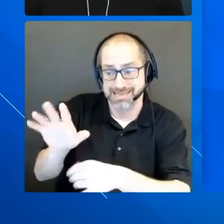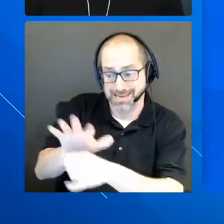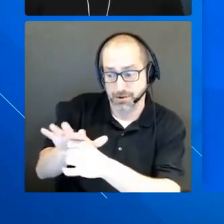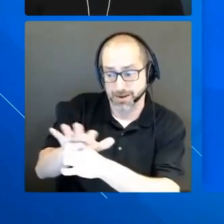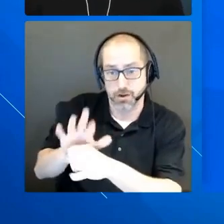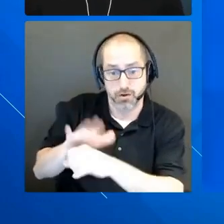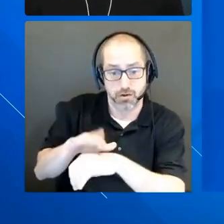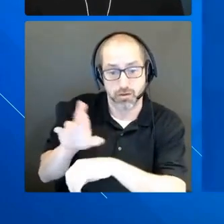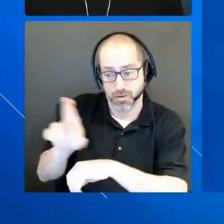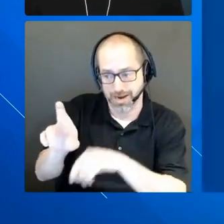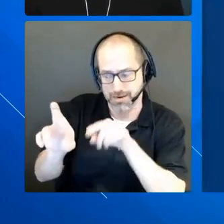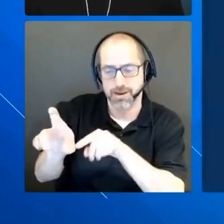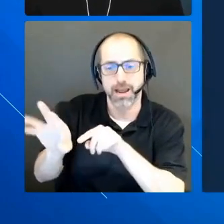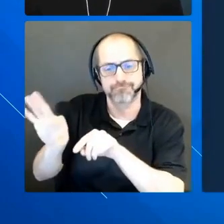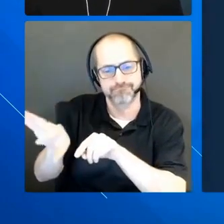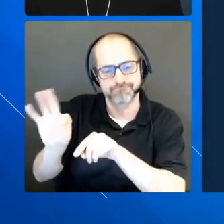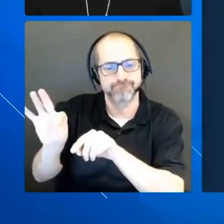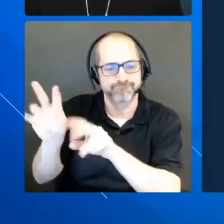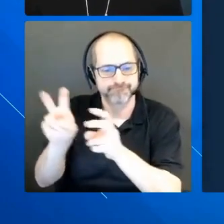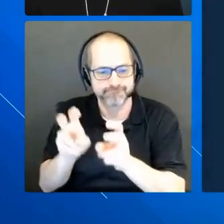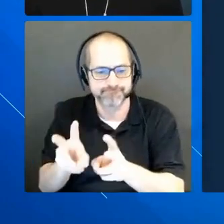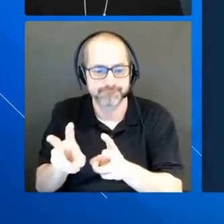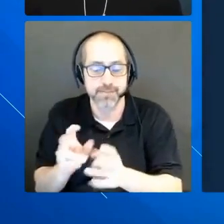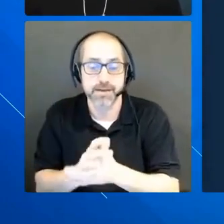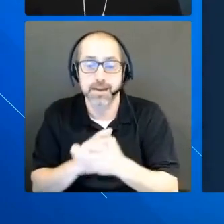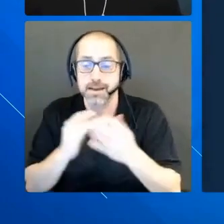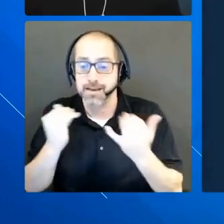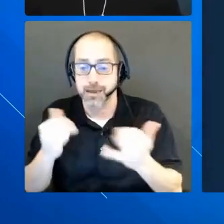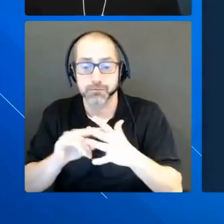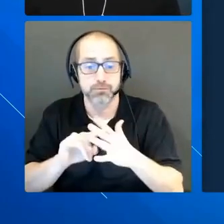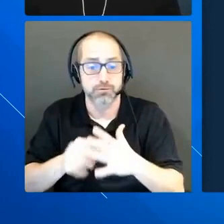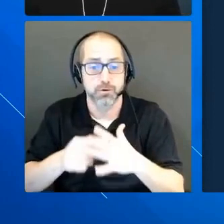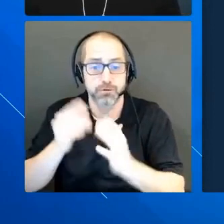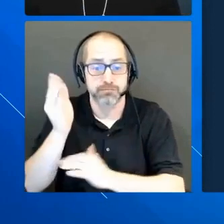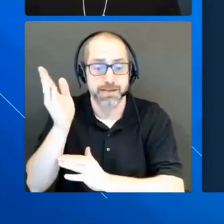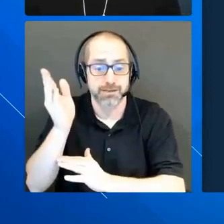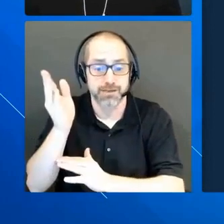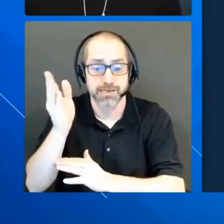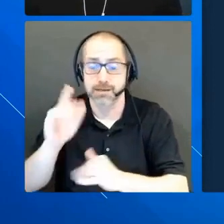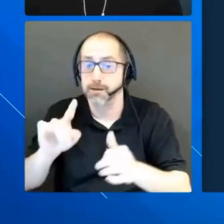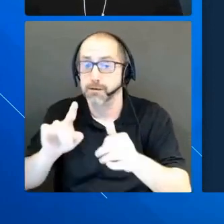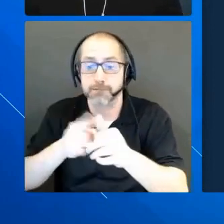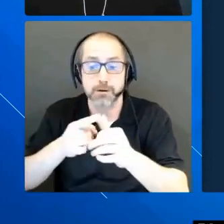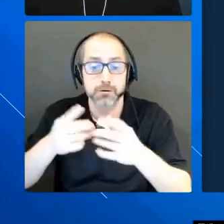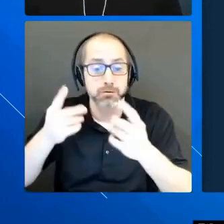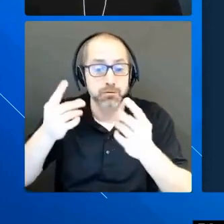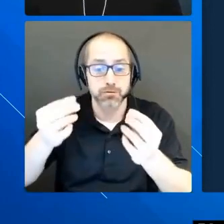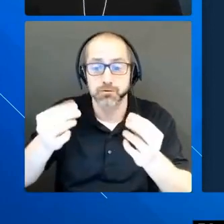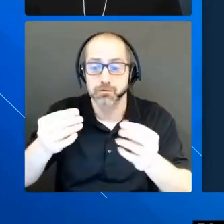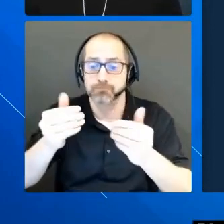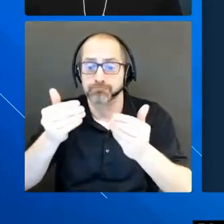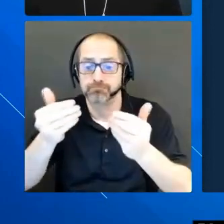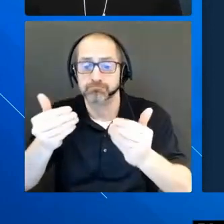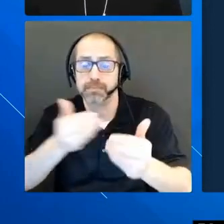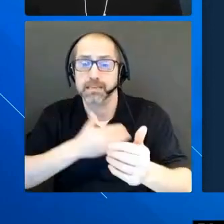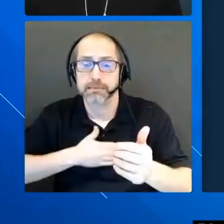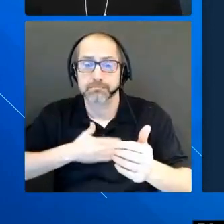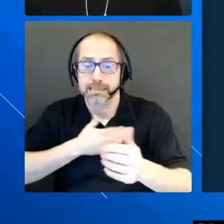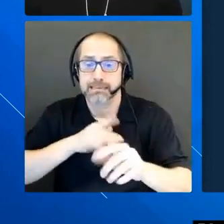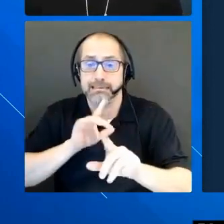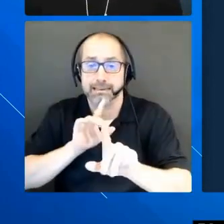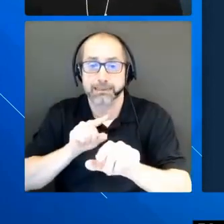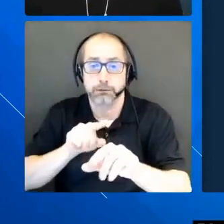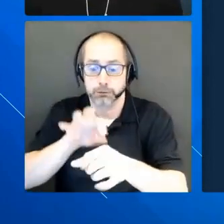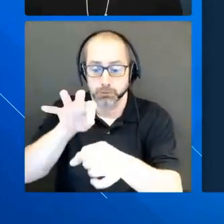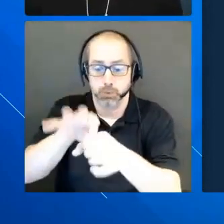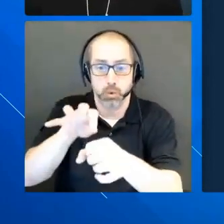Okay, so let's get into the presentation. To start, I'd like to hear from you. Please answer the following poll question and tell